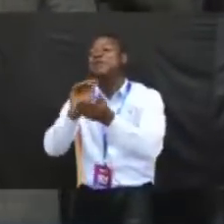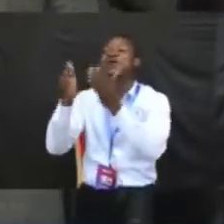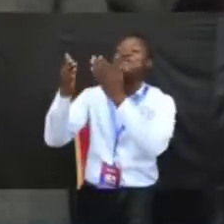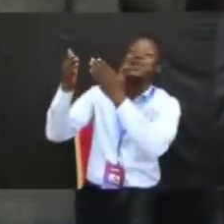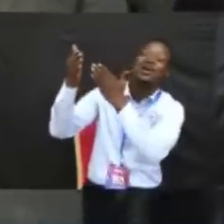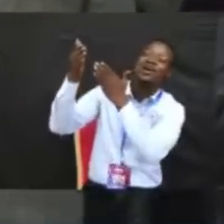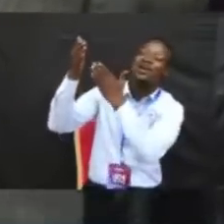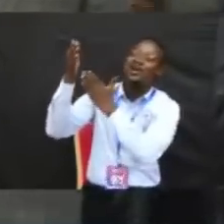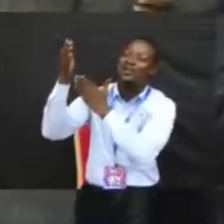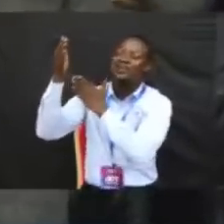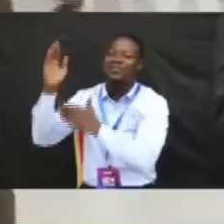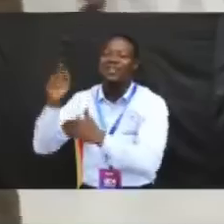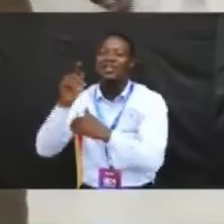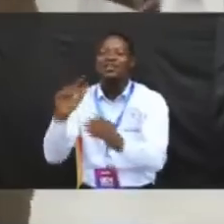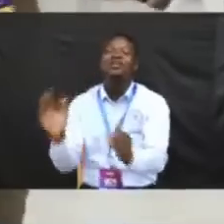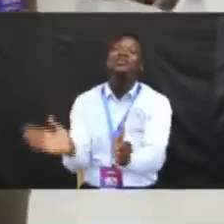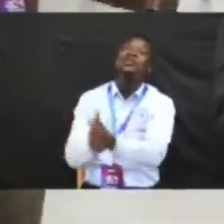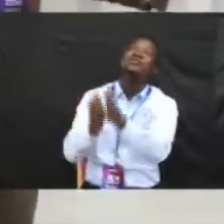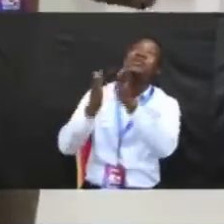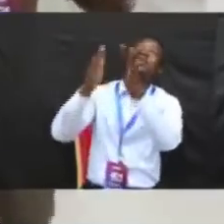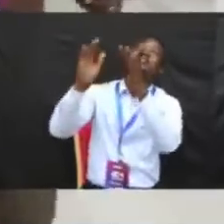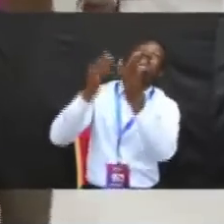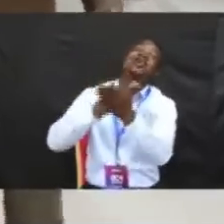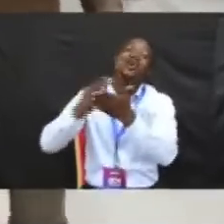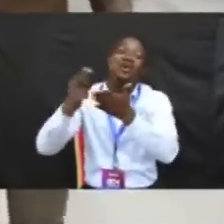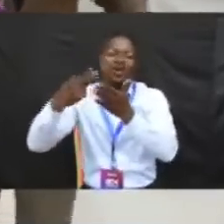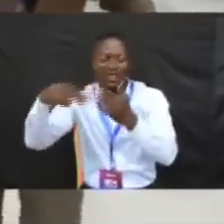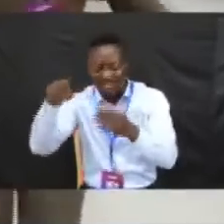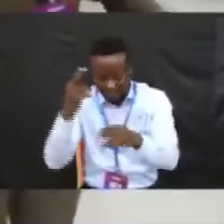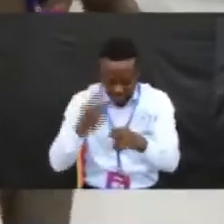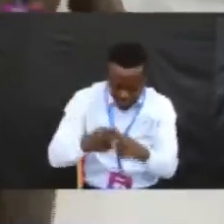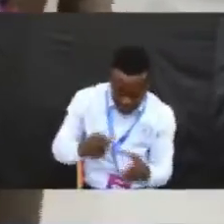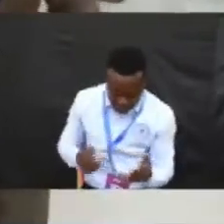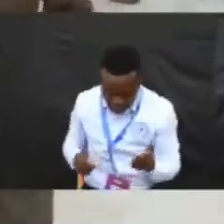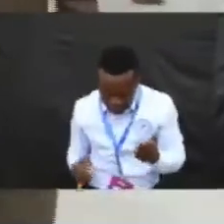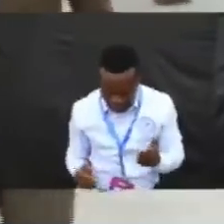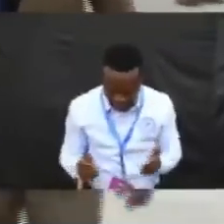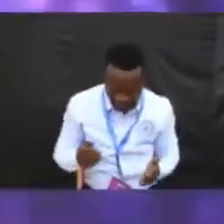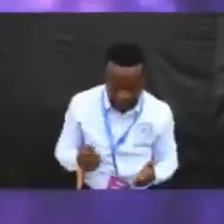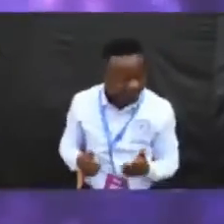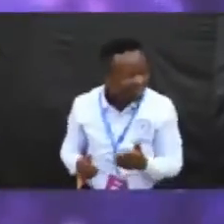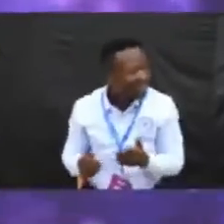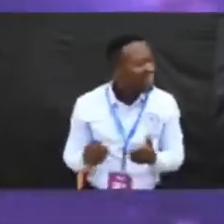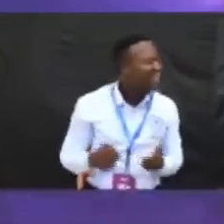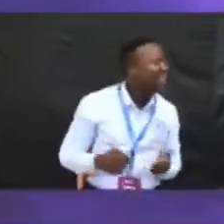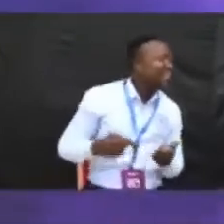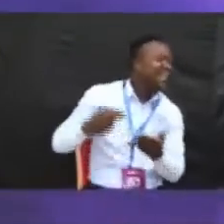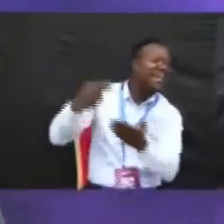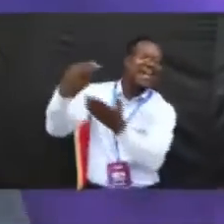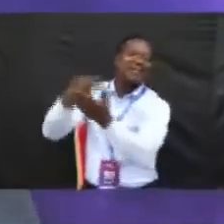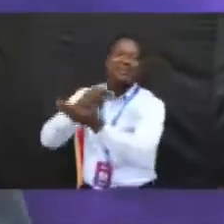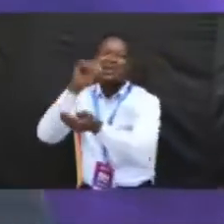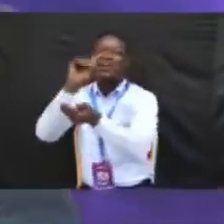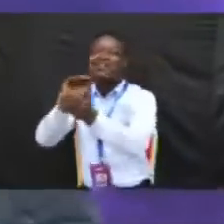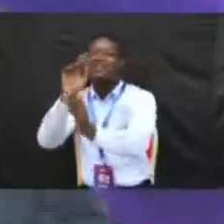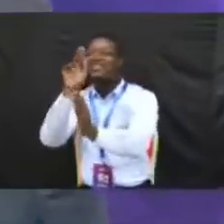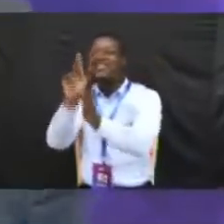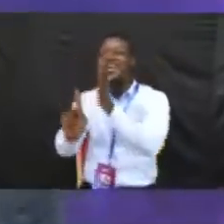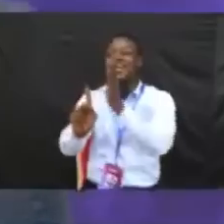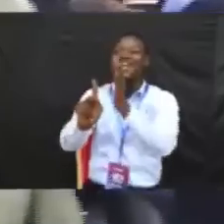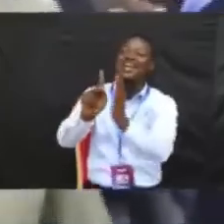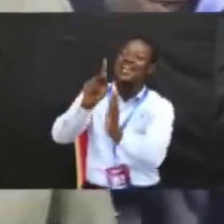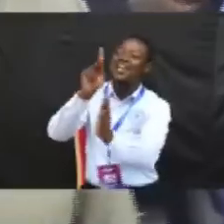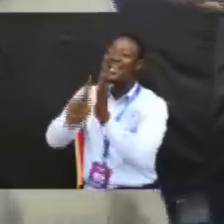lamb of God. We will praise your holy name. The lamb of God. The lamb of God